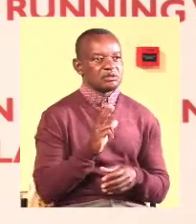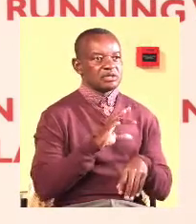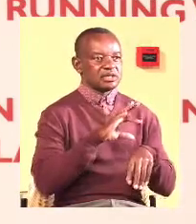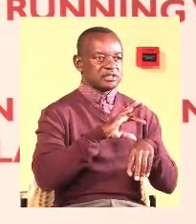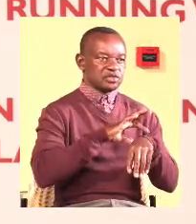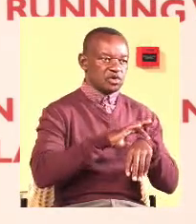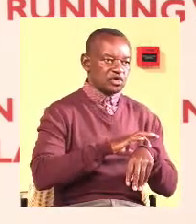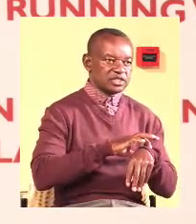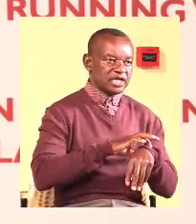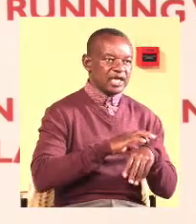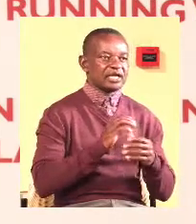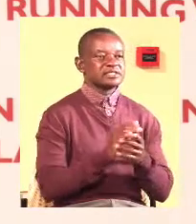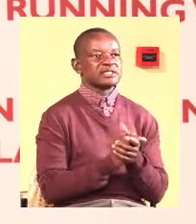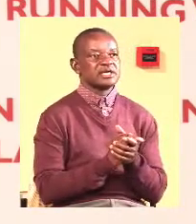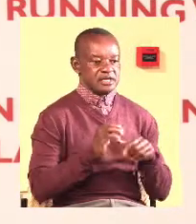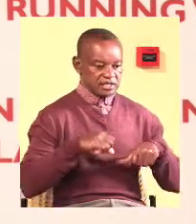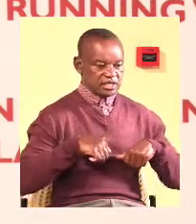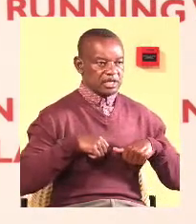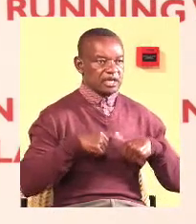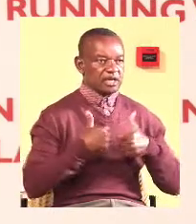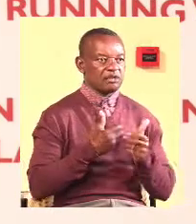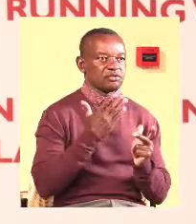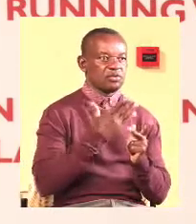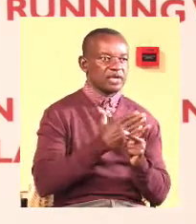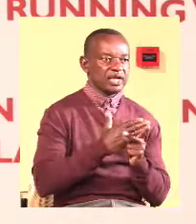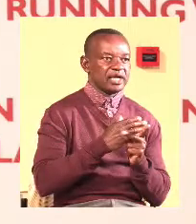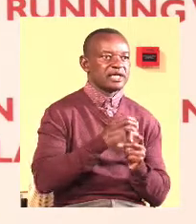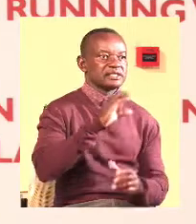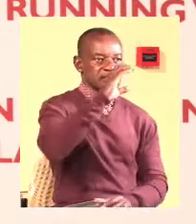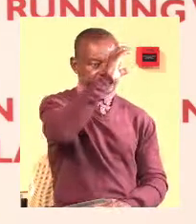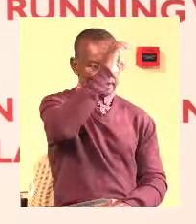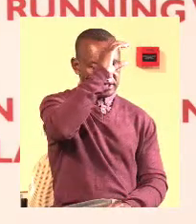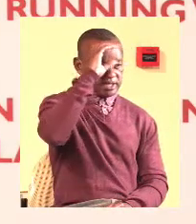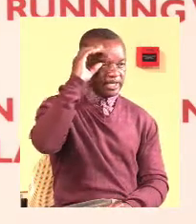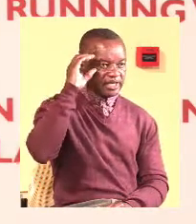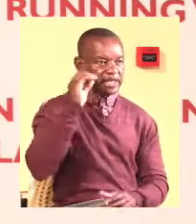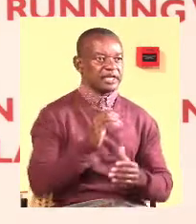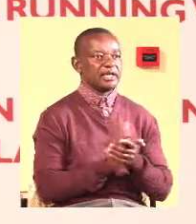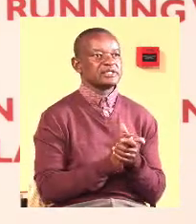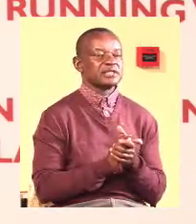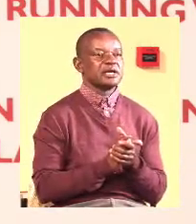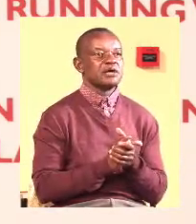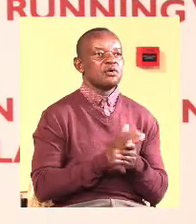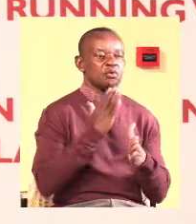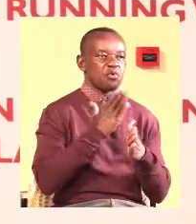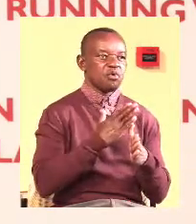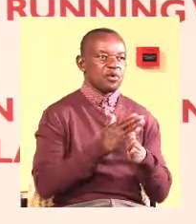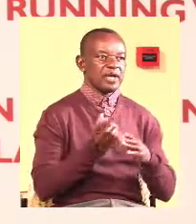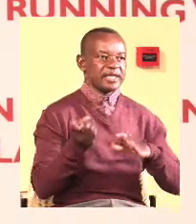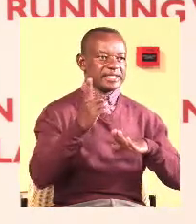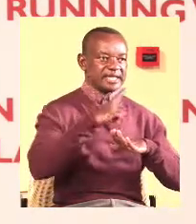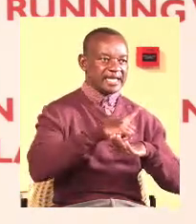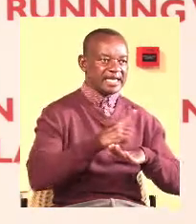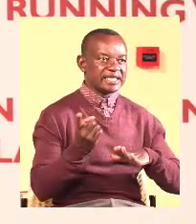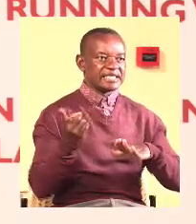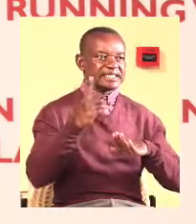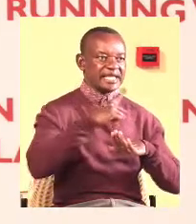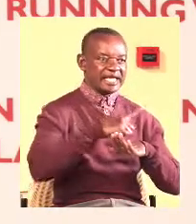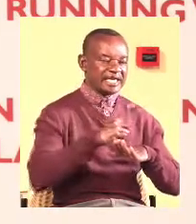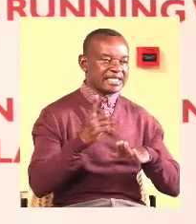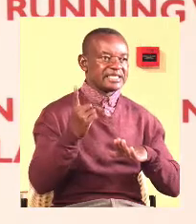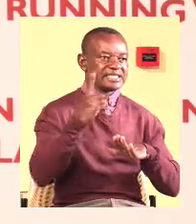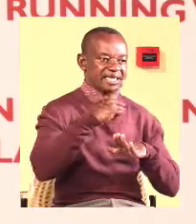workers who are dealing on a daily basis with the COVID-19 cases, the treatment thereof, and